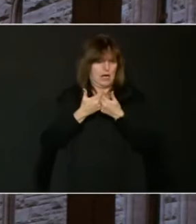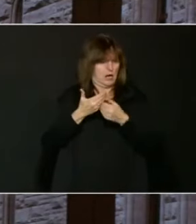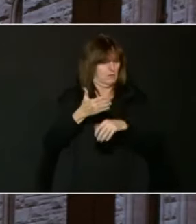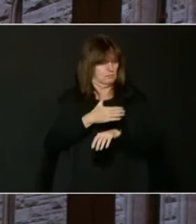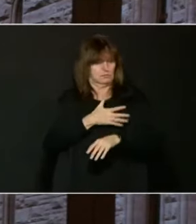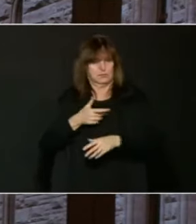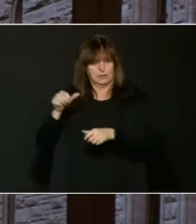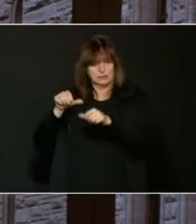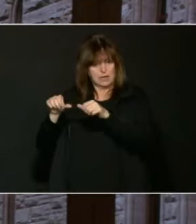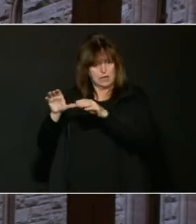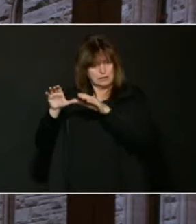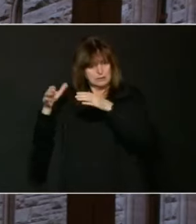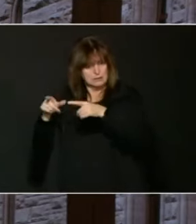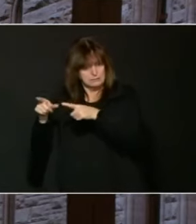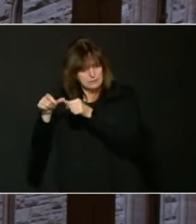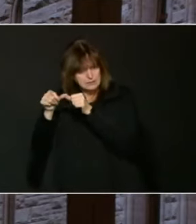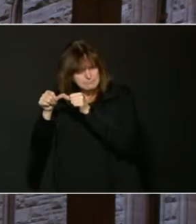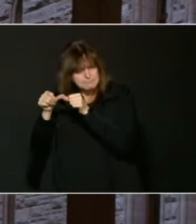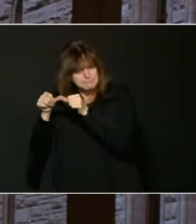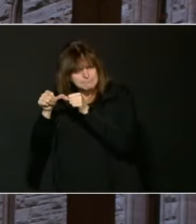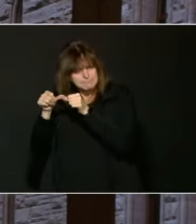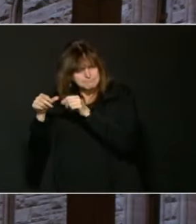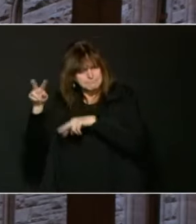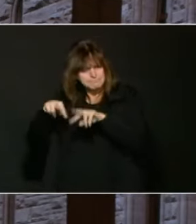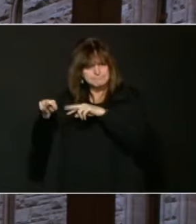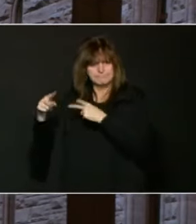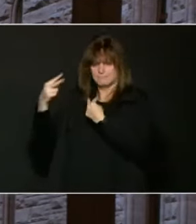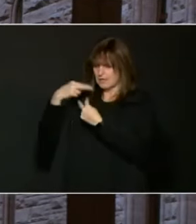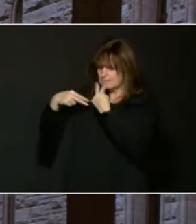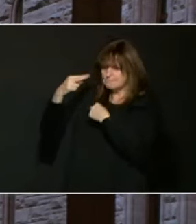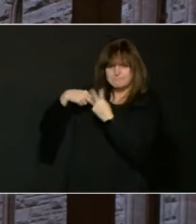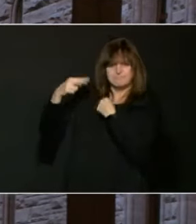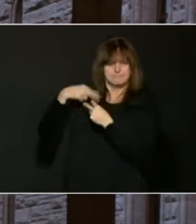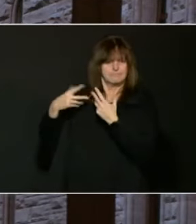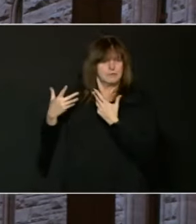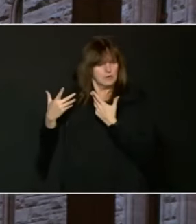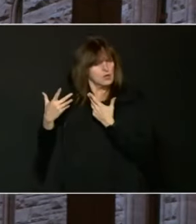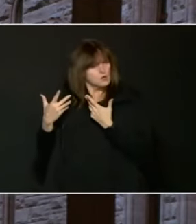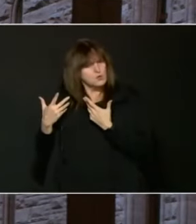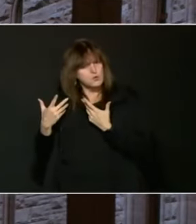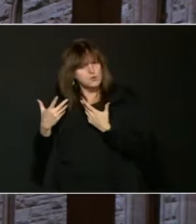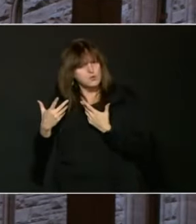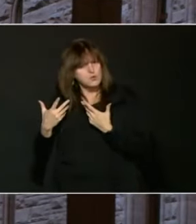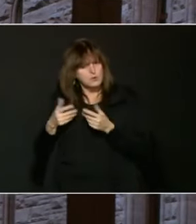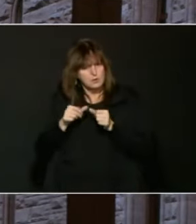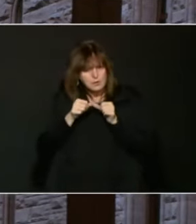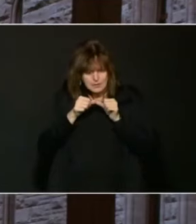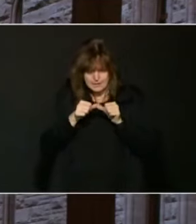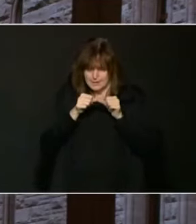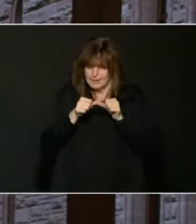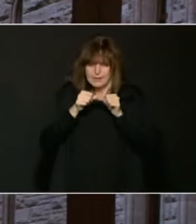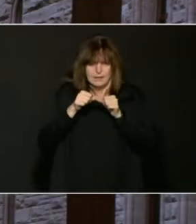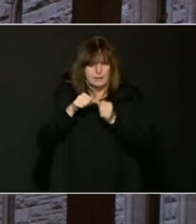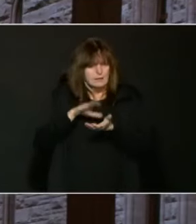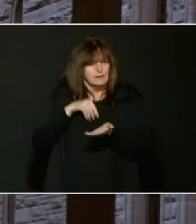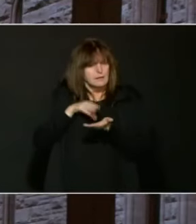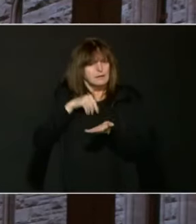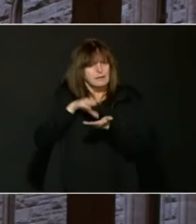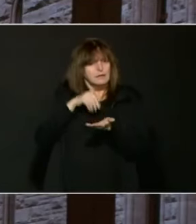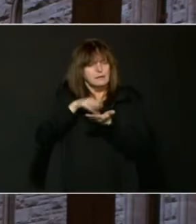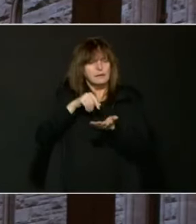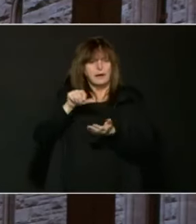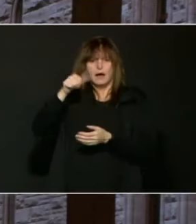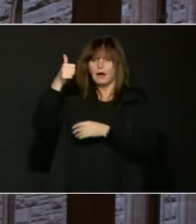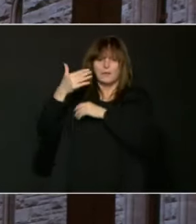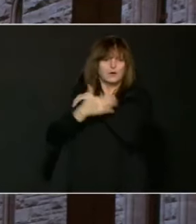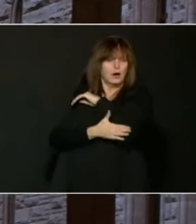continually analyzing not only how we do things, but how have others done things, and what can we learn from other jurisdictions. That's why we have people like